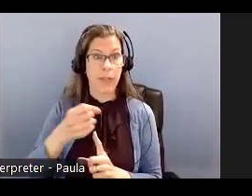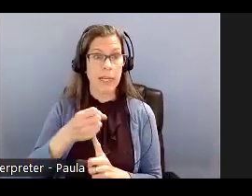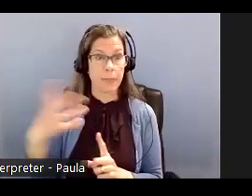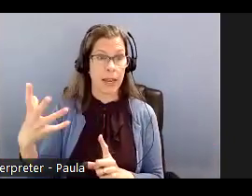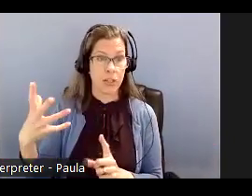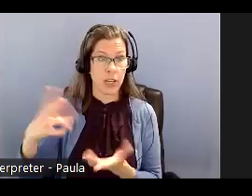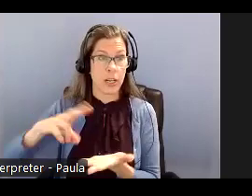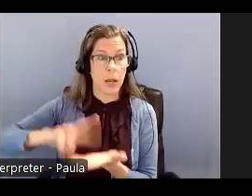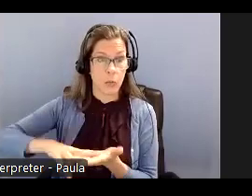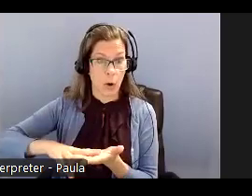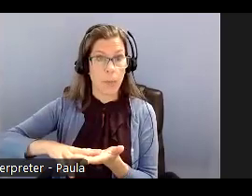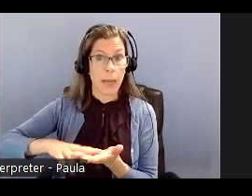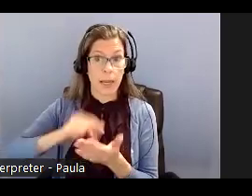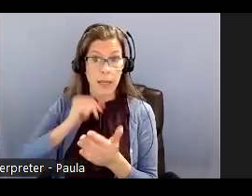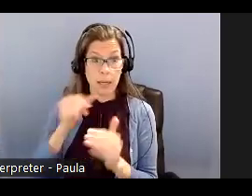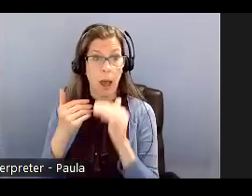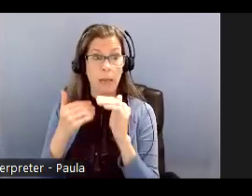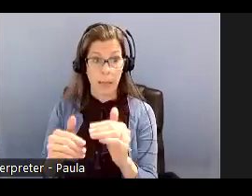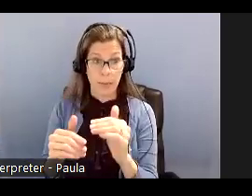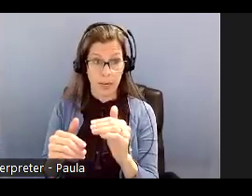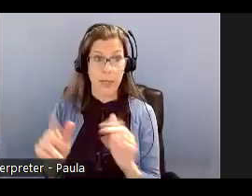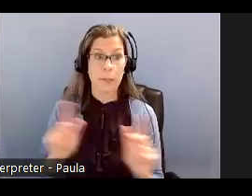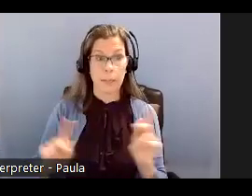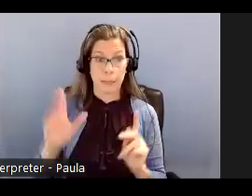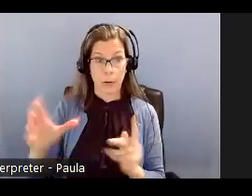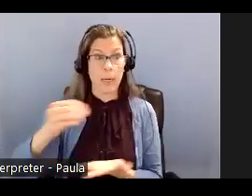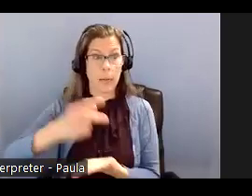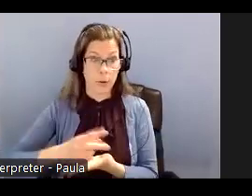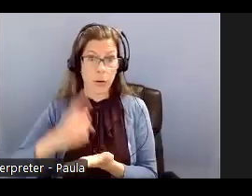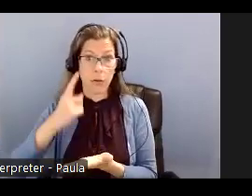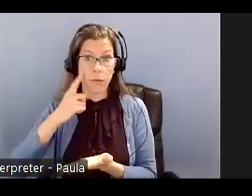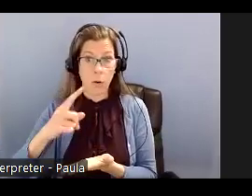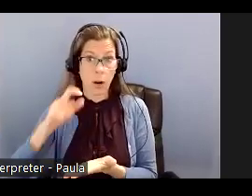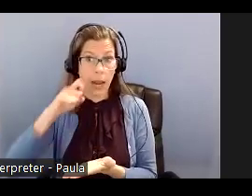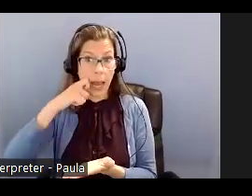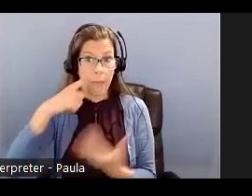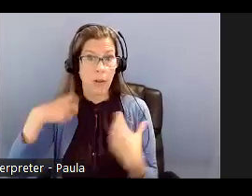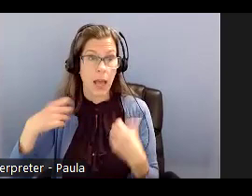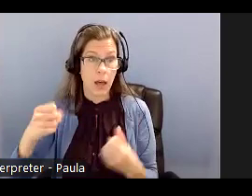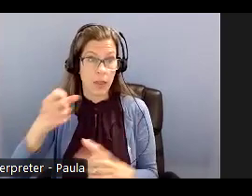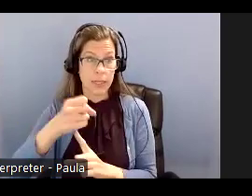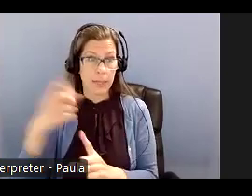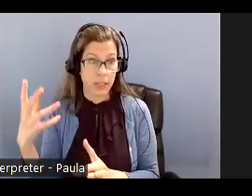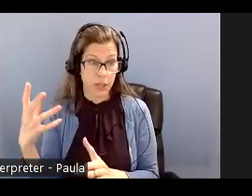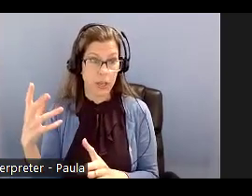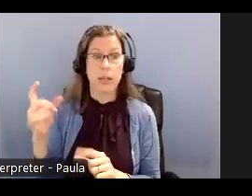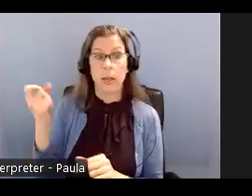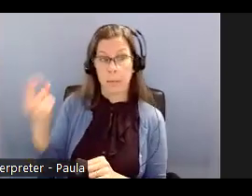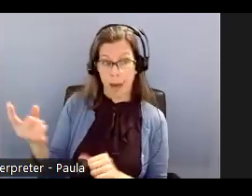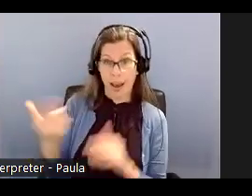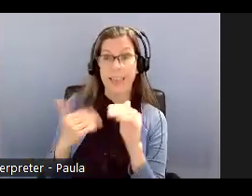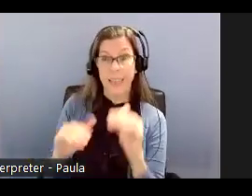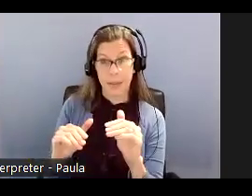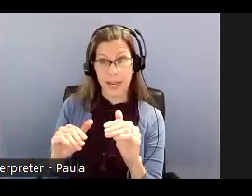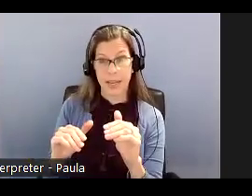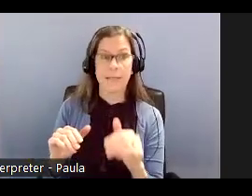Program is not limited, individuals will be approved for the Apple Health Expansion, but it is limited, then